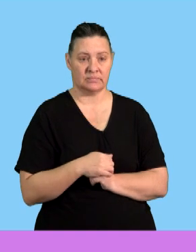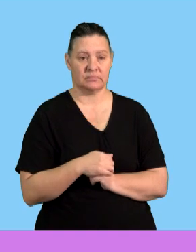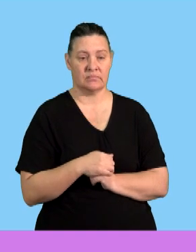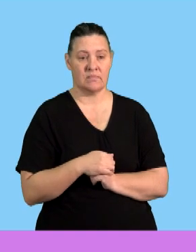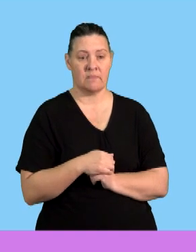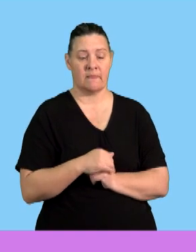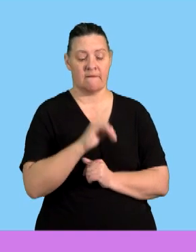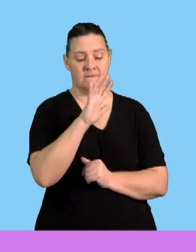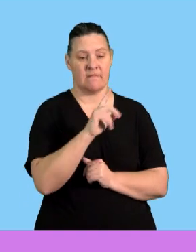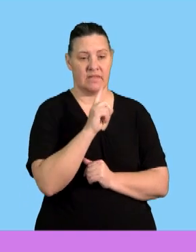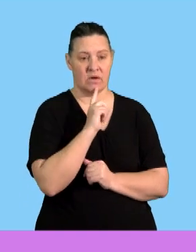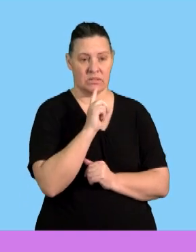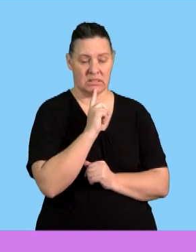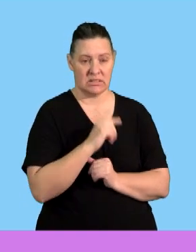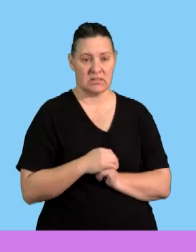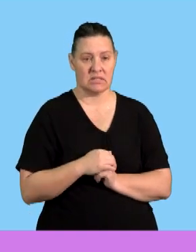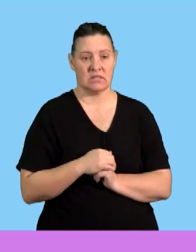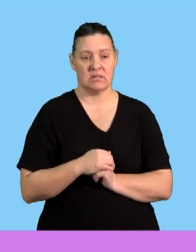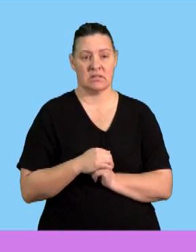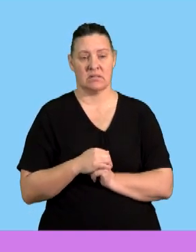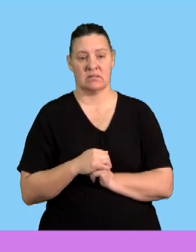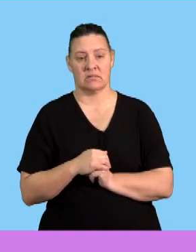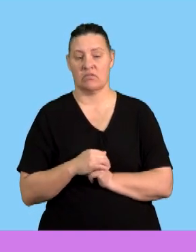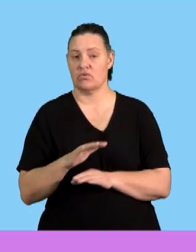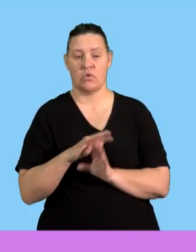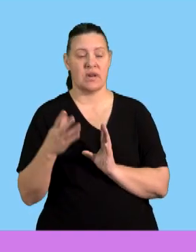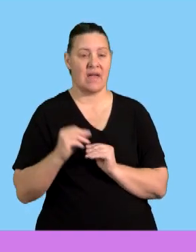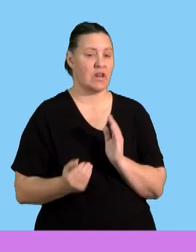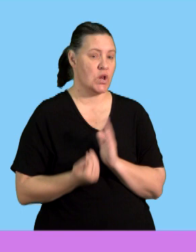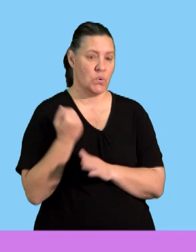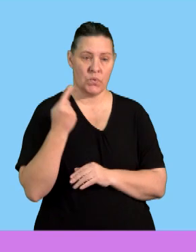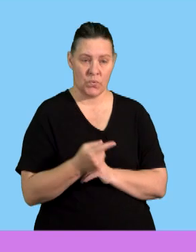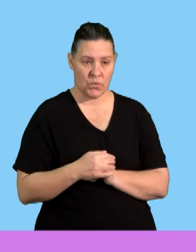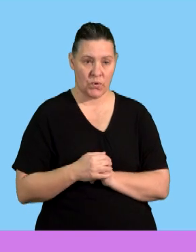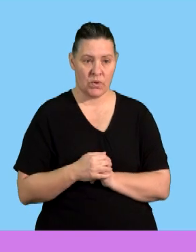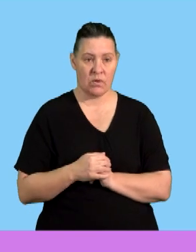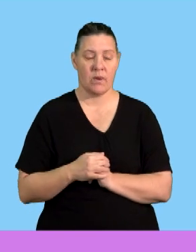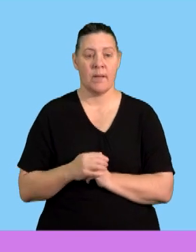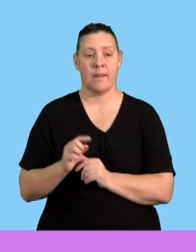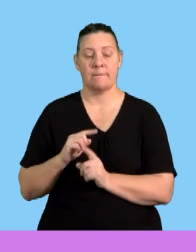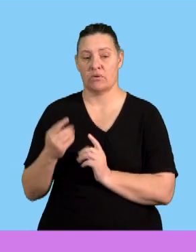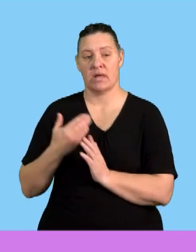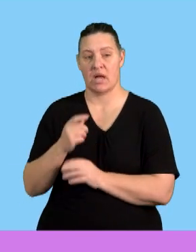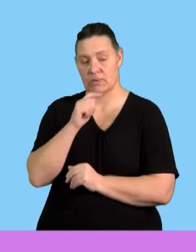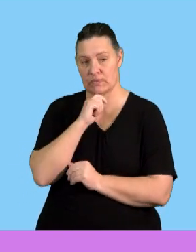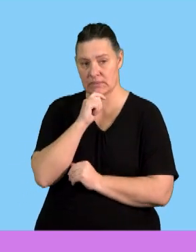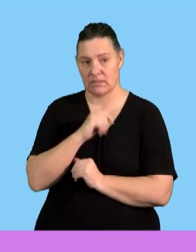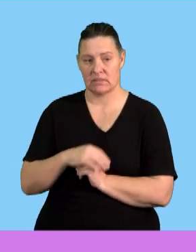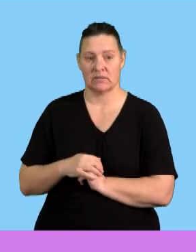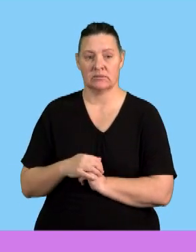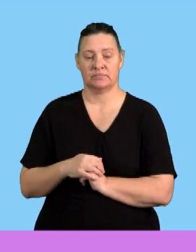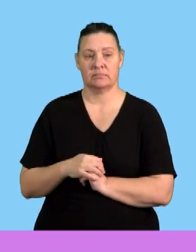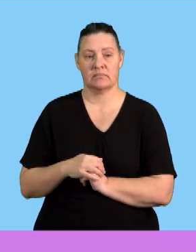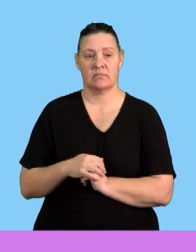is the 5,000 Rand. We don't have the new one, but we can use this